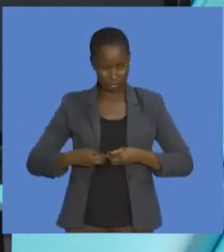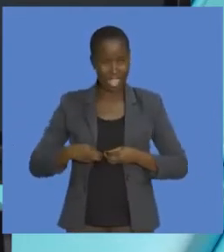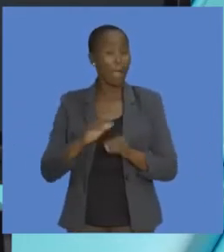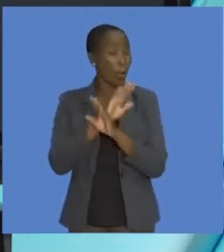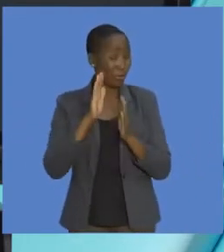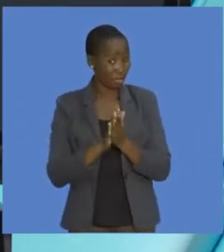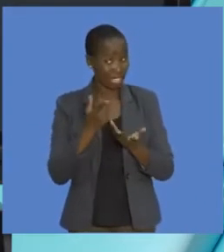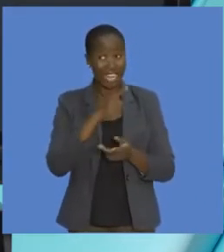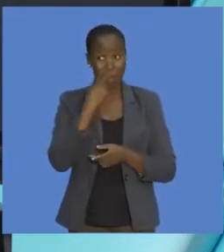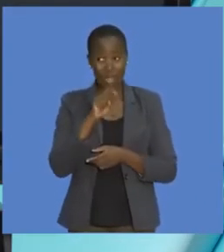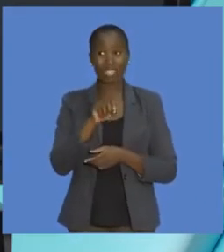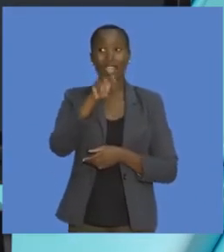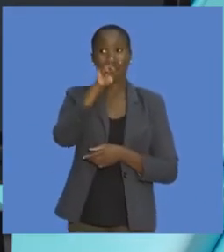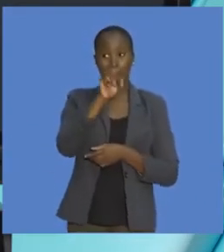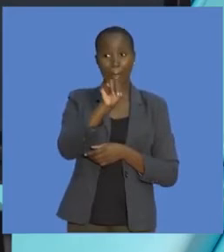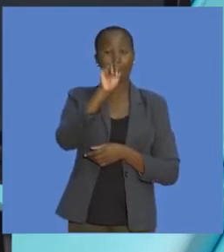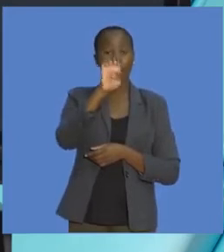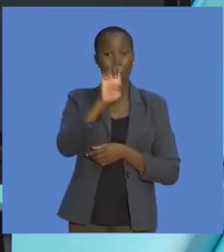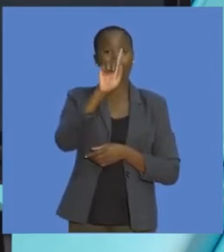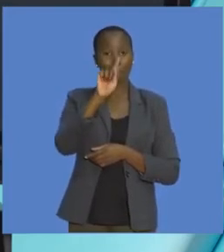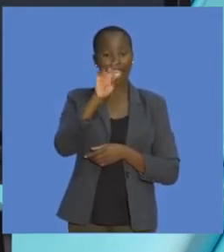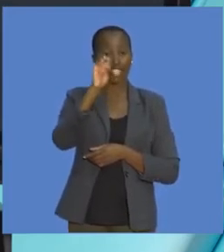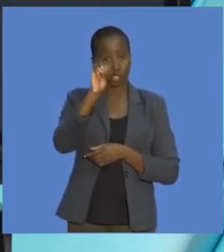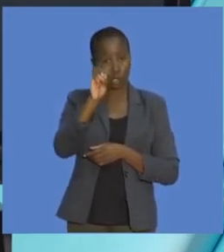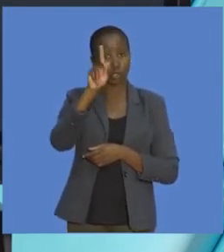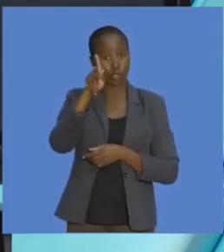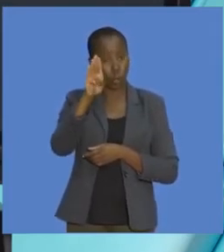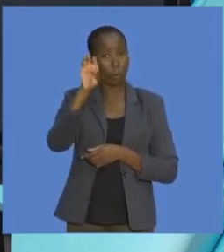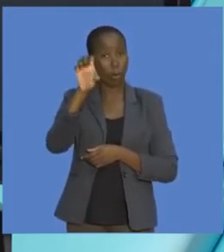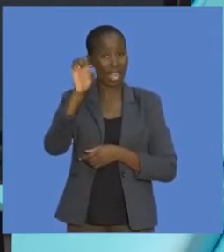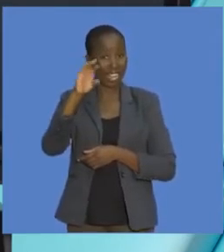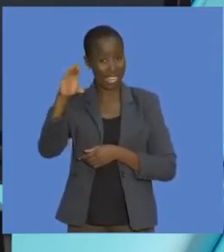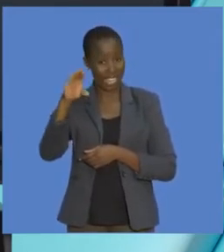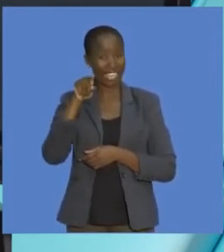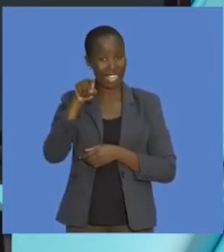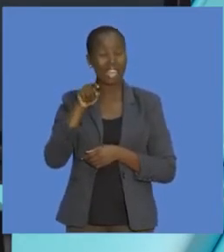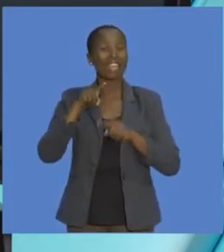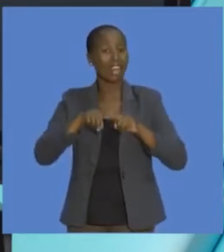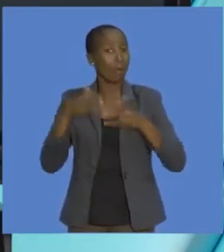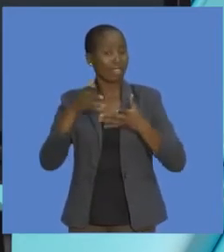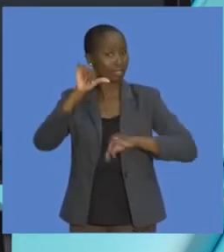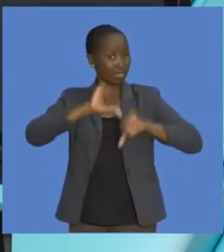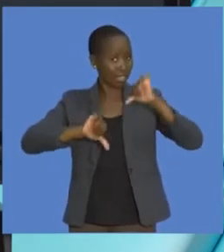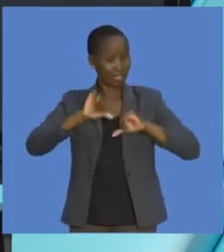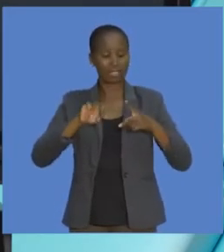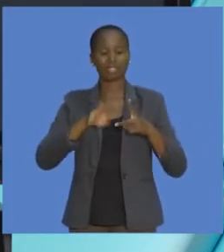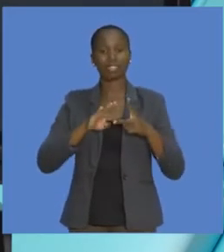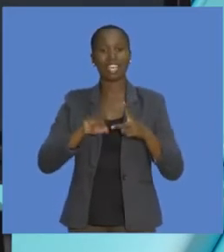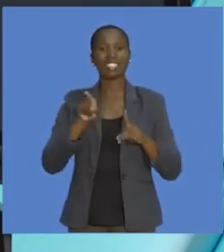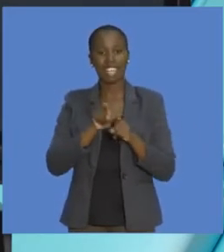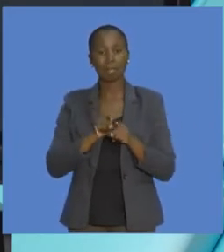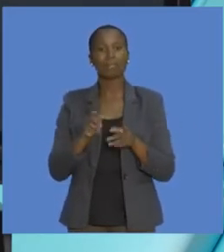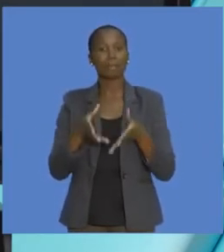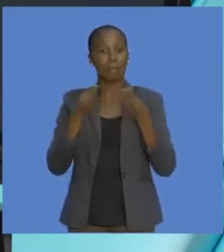processes. And many of these rely on enzymes, and many of these rely on the stimulation from endocrine